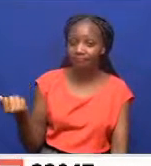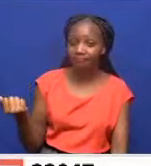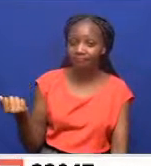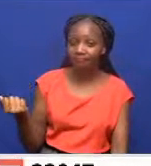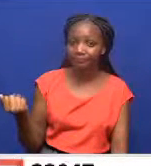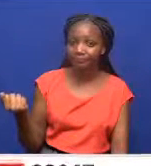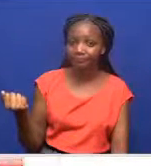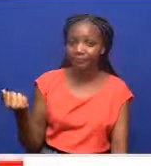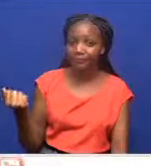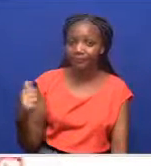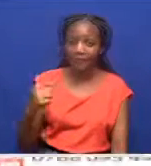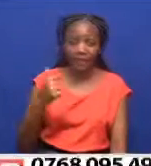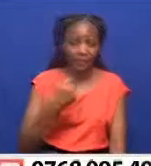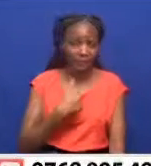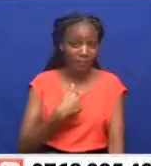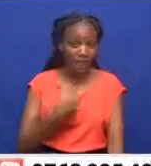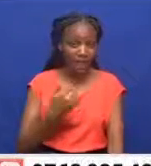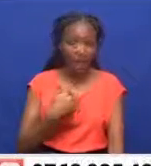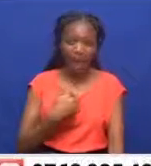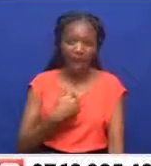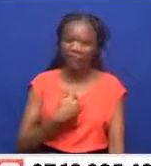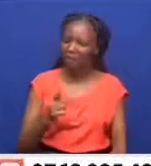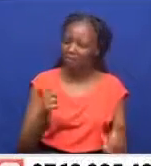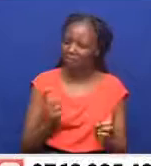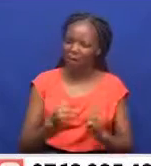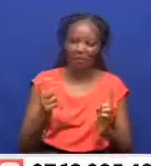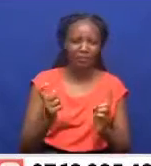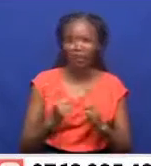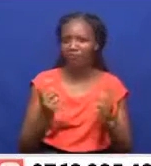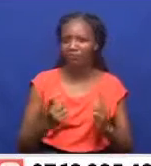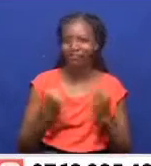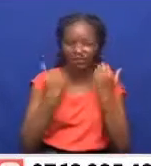Mr. Chair, I carry a heavy heart with me.